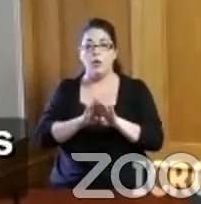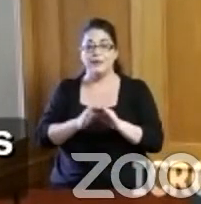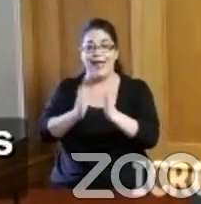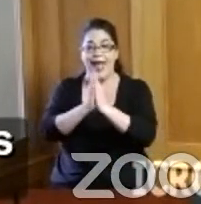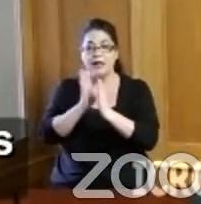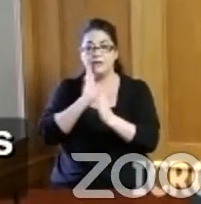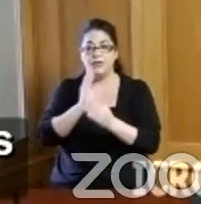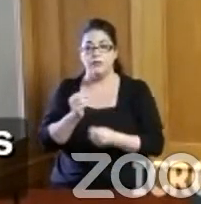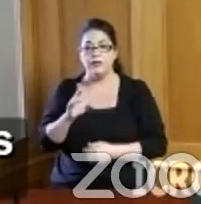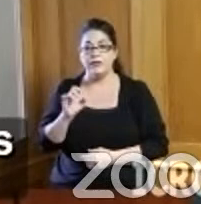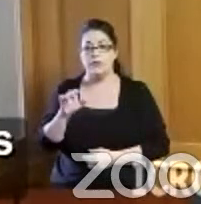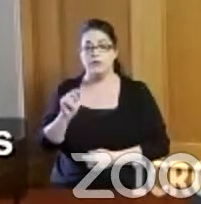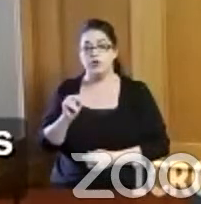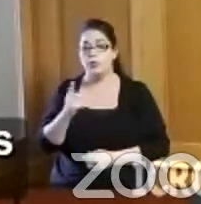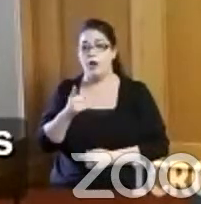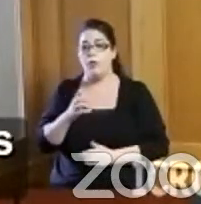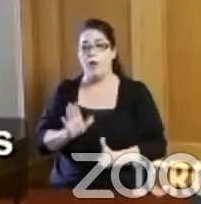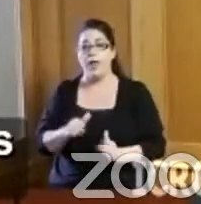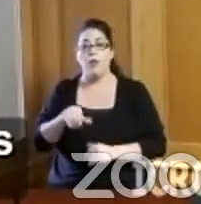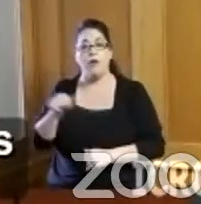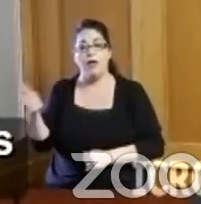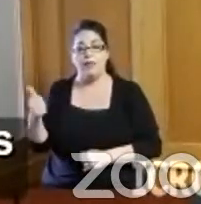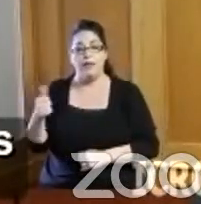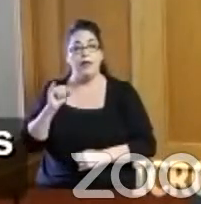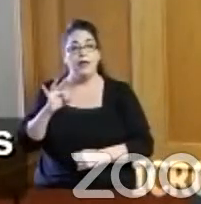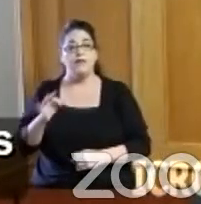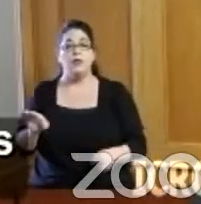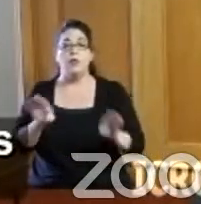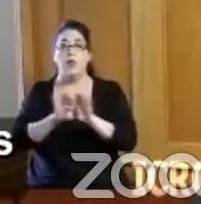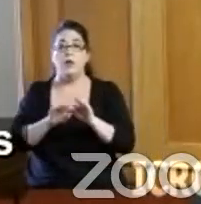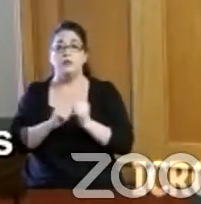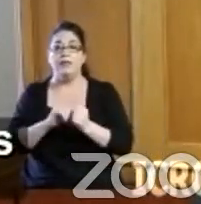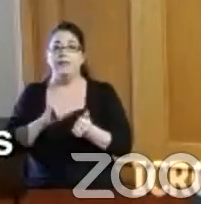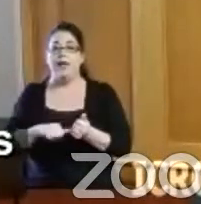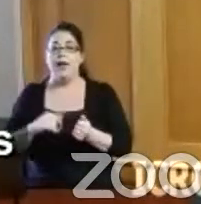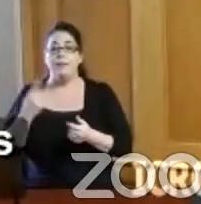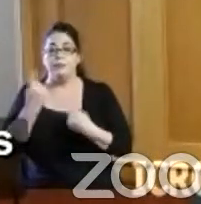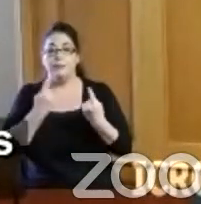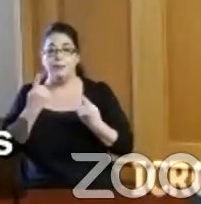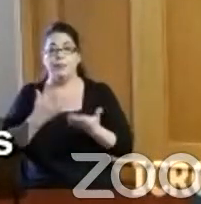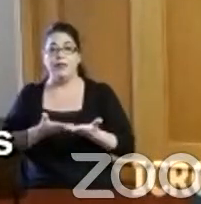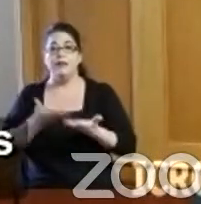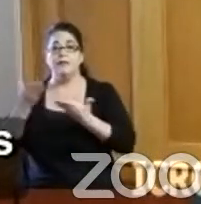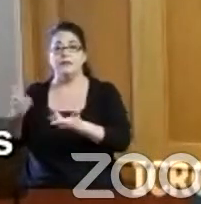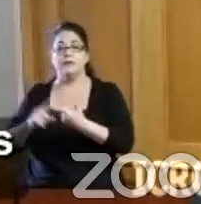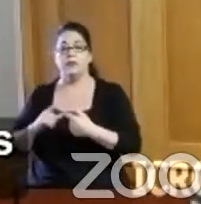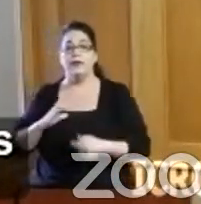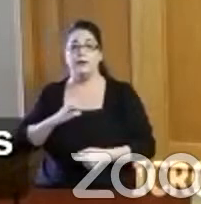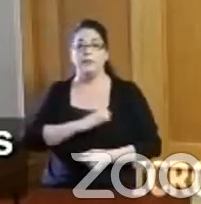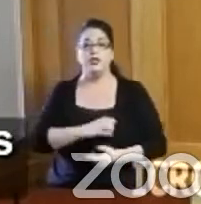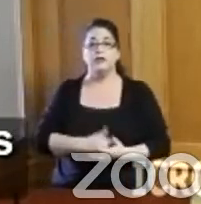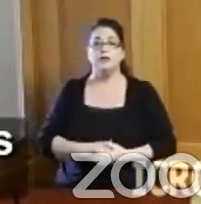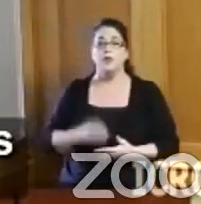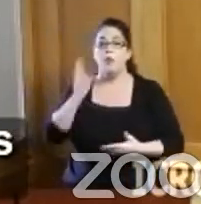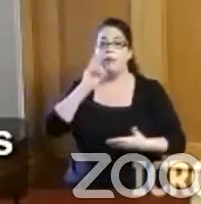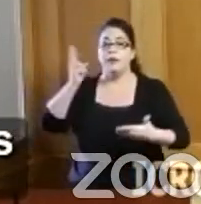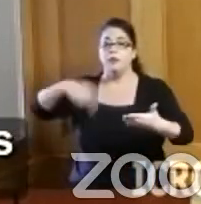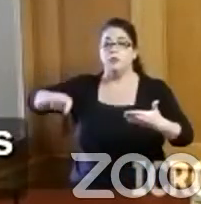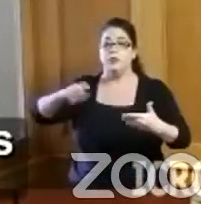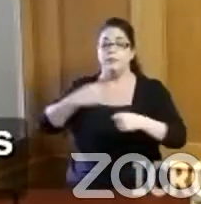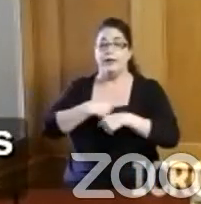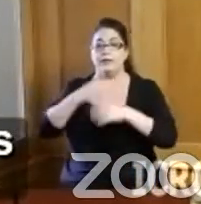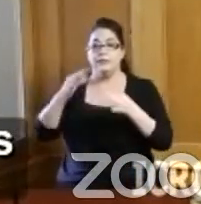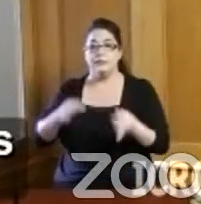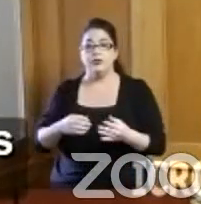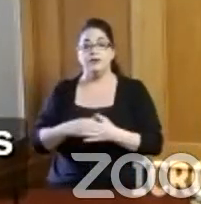in one way or another. If you did close and request a resolution, I would have that before the commission at the meeting 2 weeks from now or the next